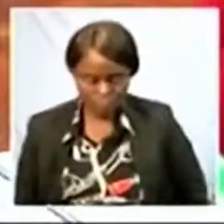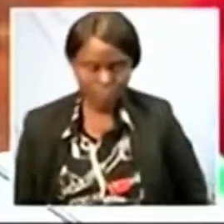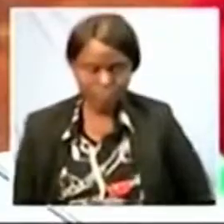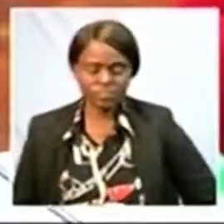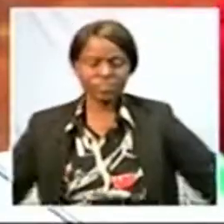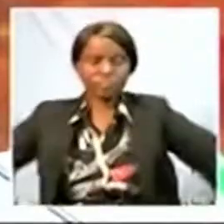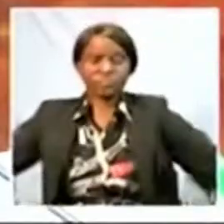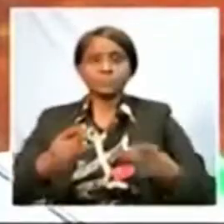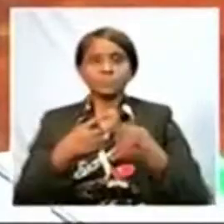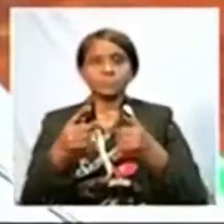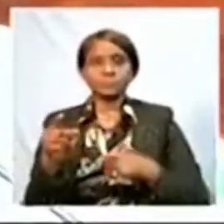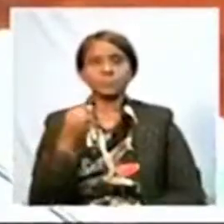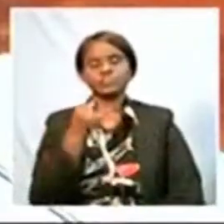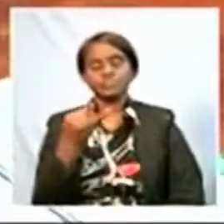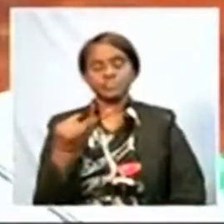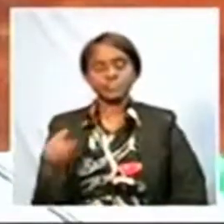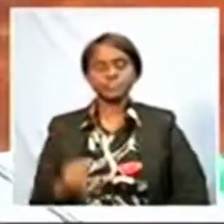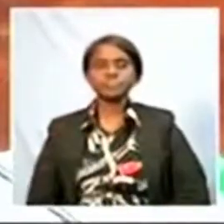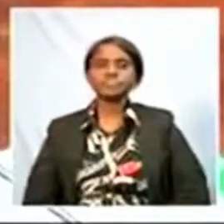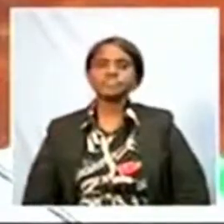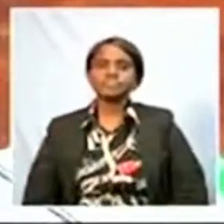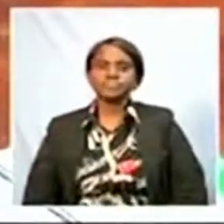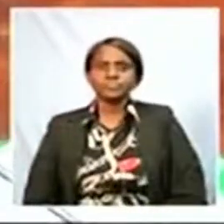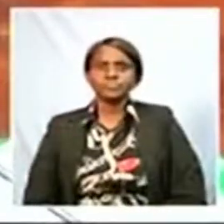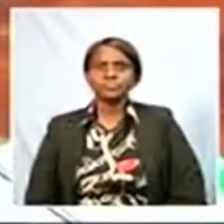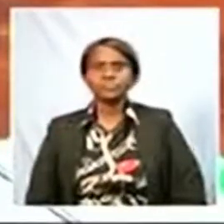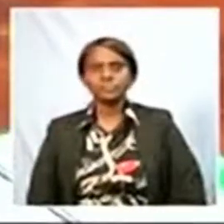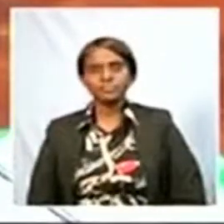Cross-cutting issues.